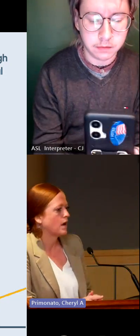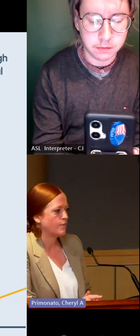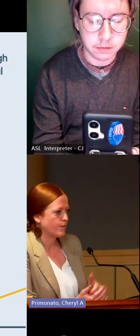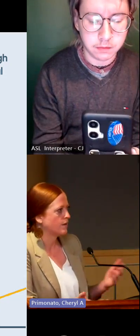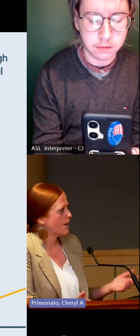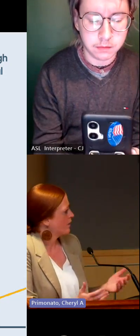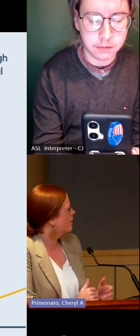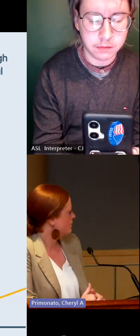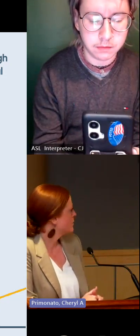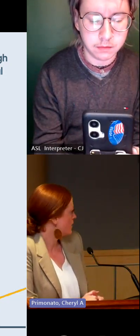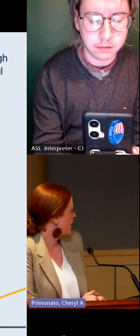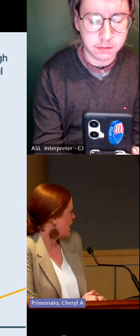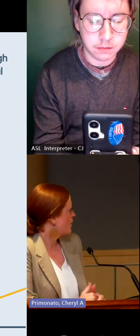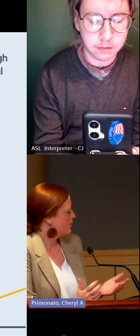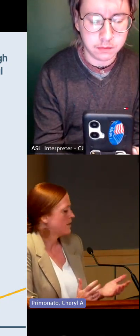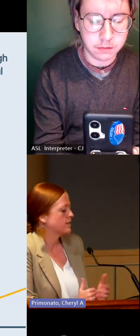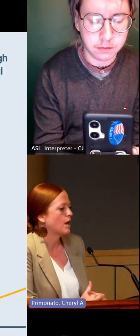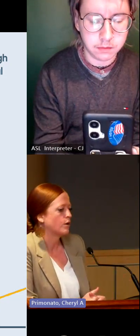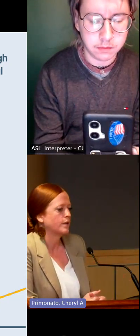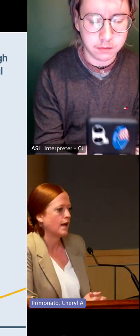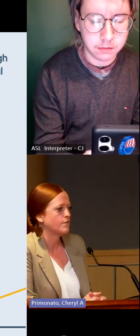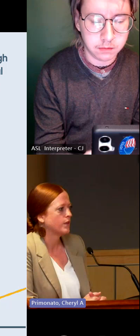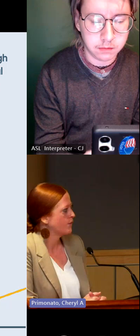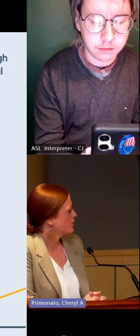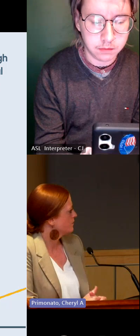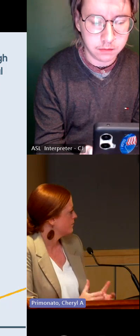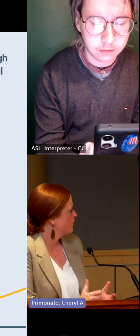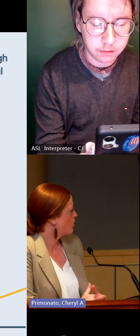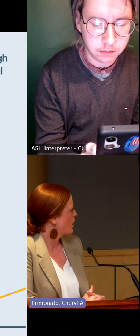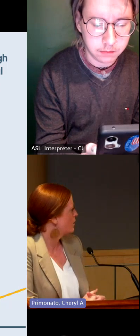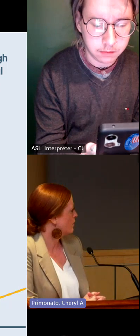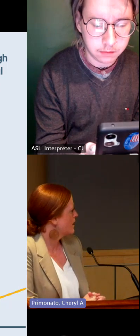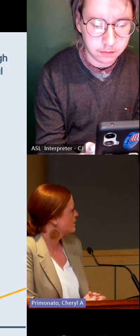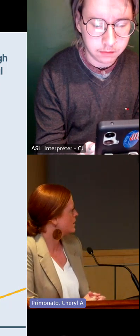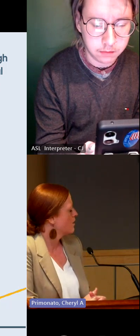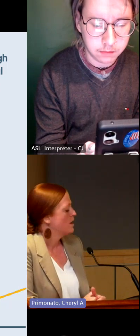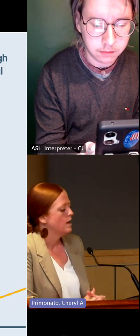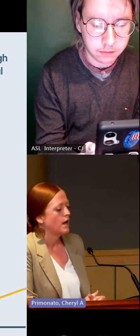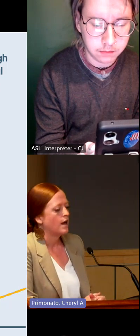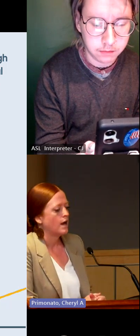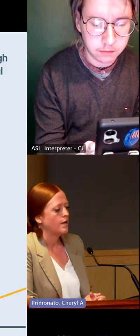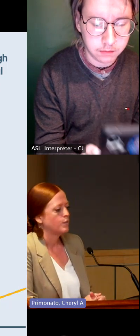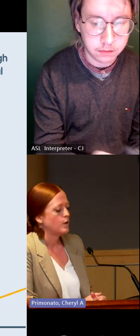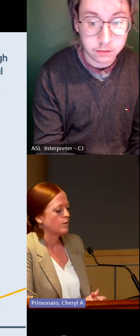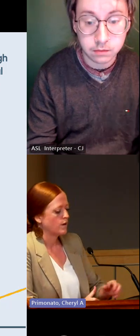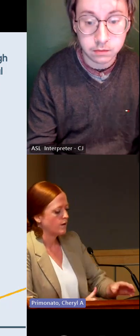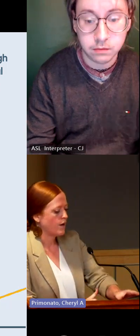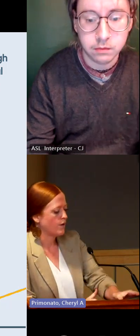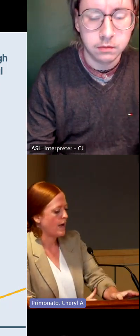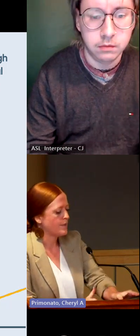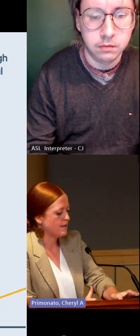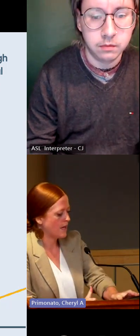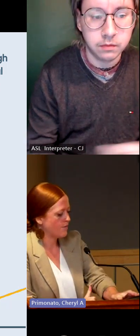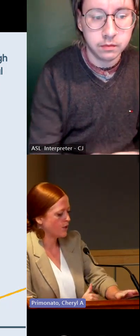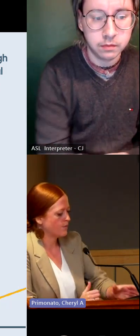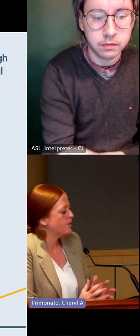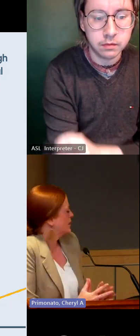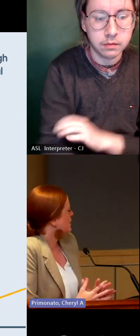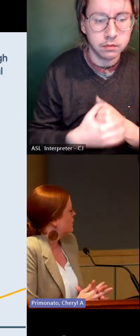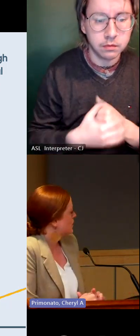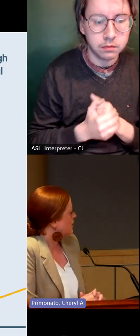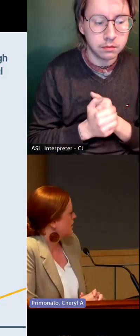and traffic that come from our light rail serving a neighborhood that does not normally have light rail, running through it. So we were, happy to